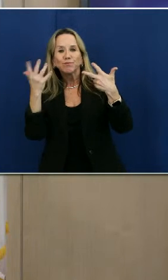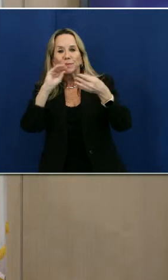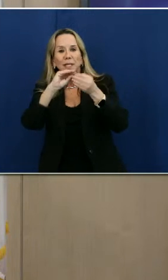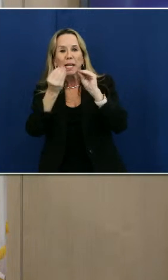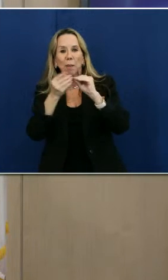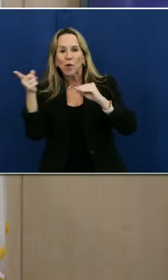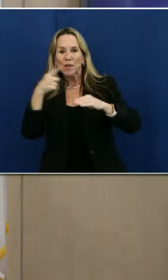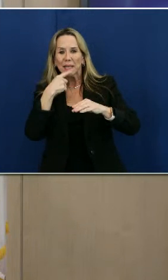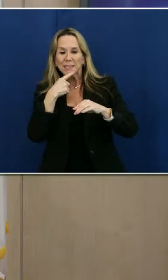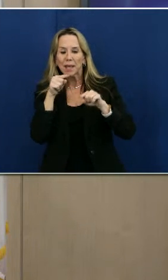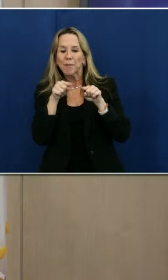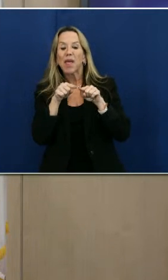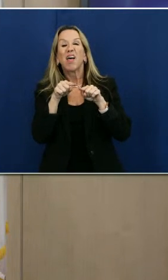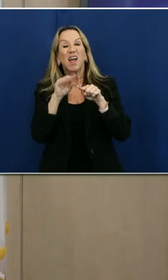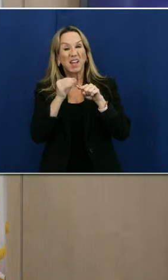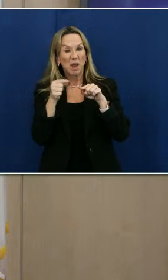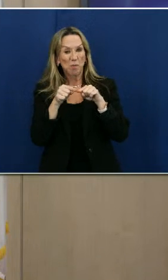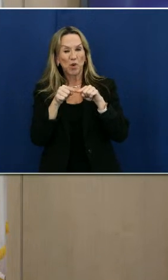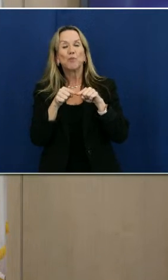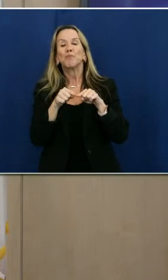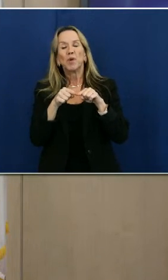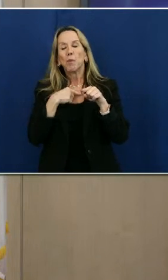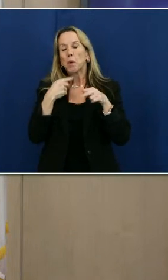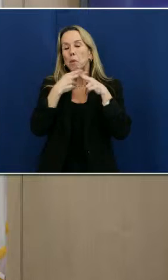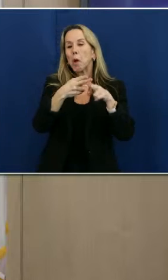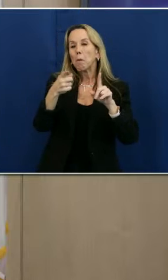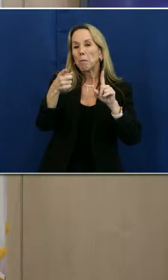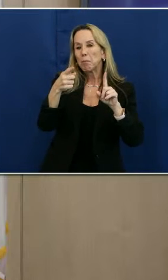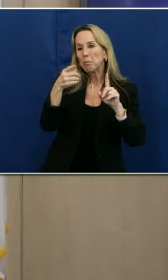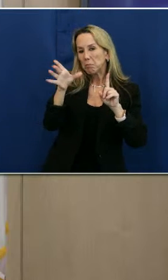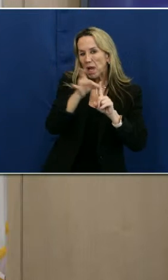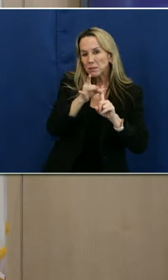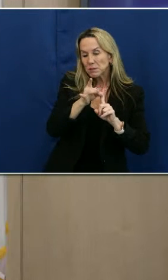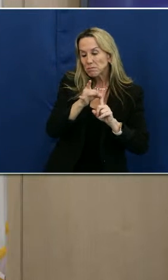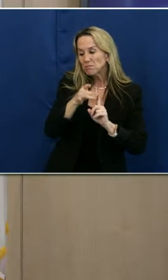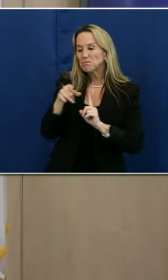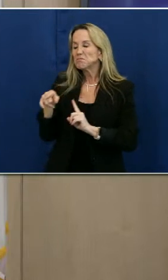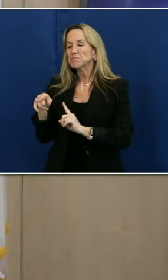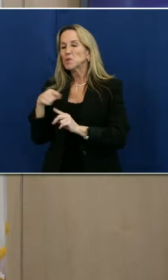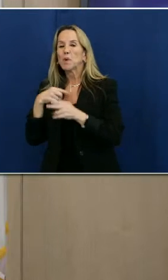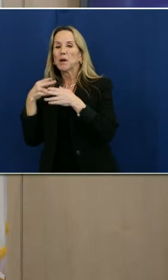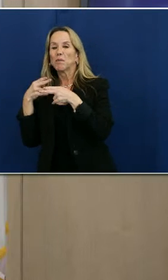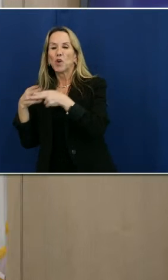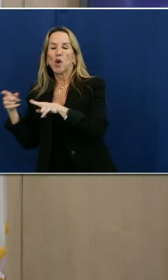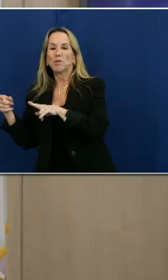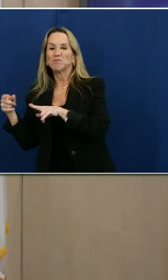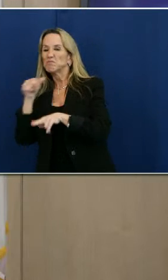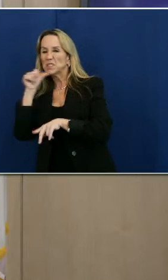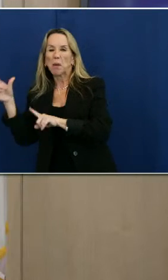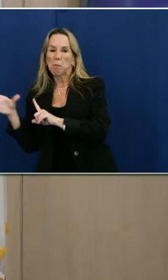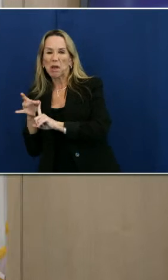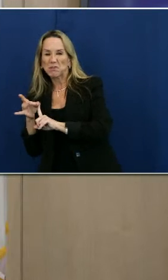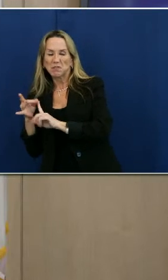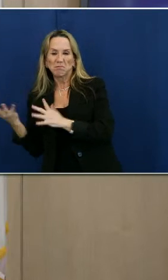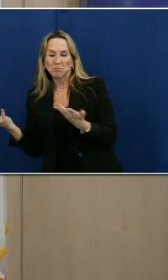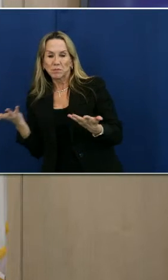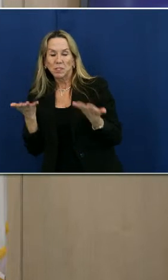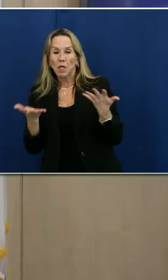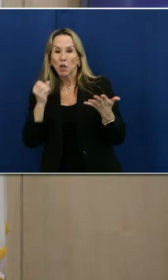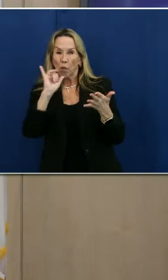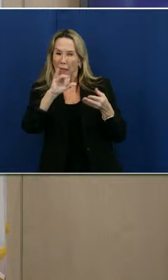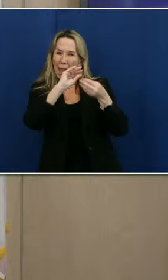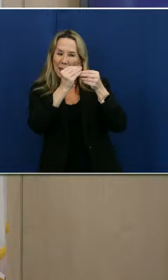is a positive test, what is a negative test, or what might be reported as an indeterminate test. In